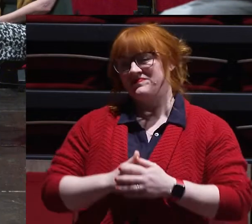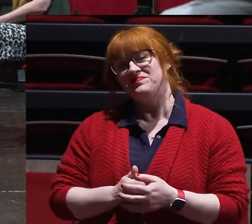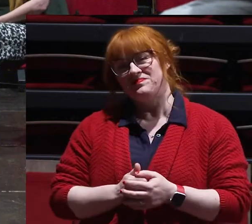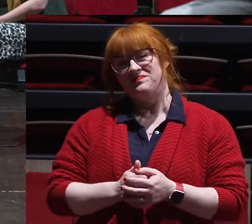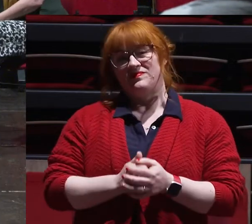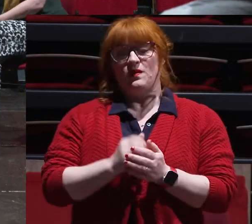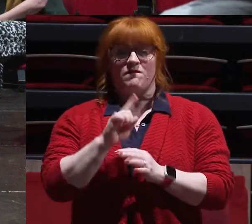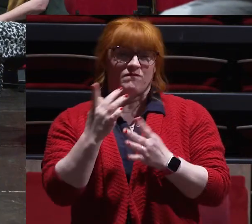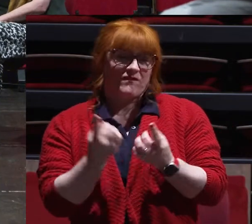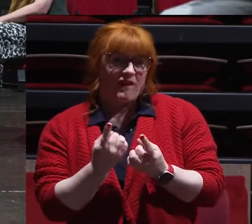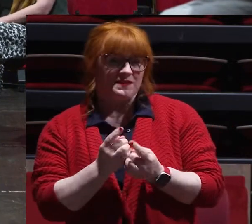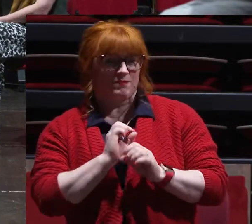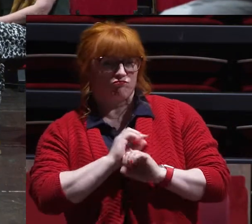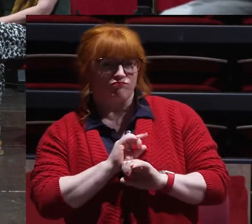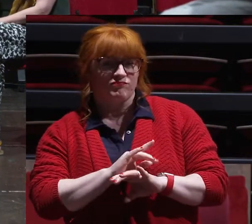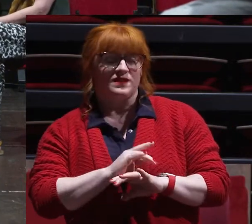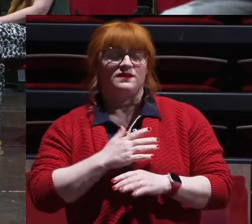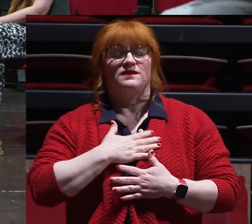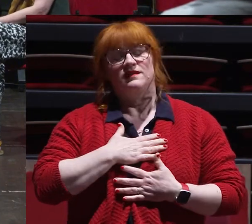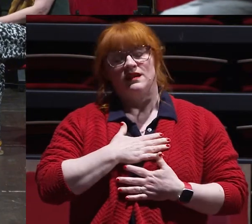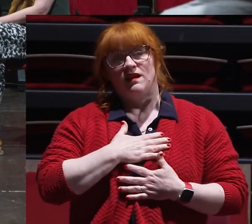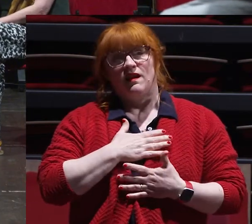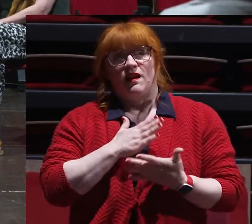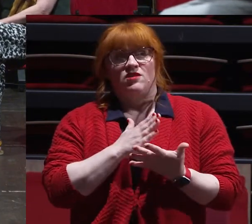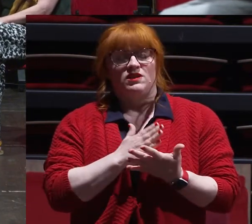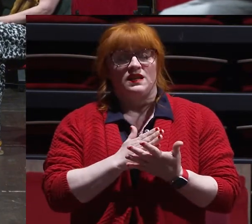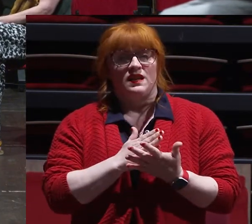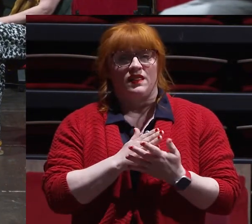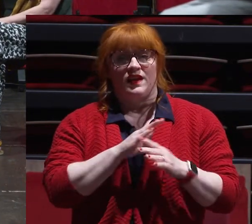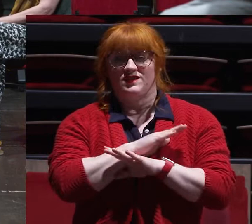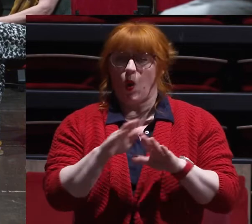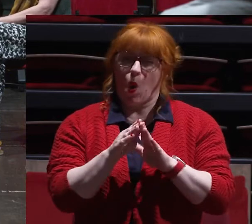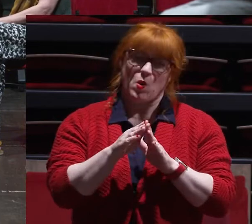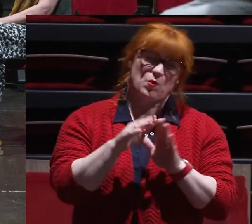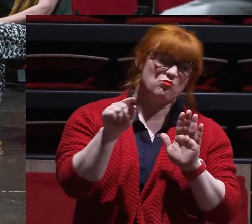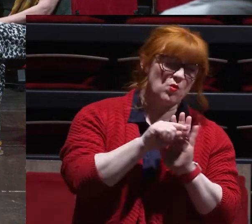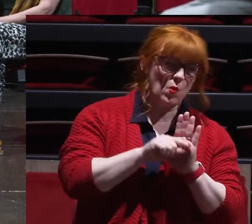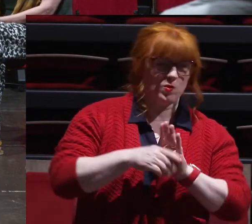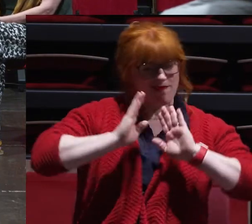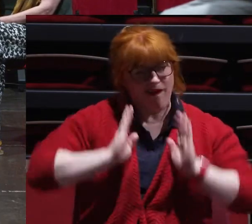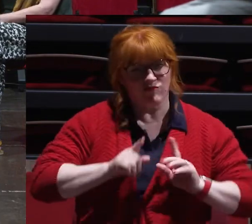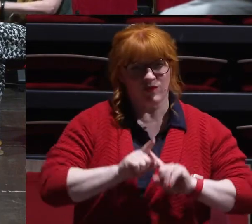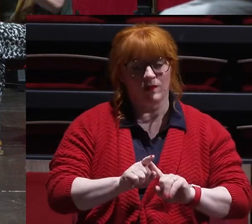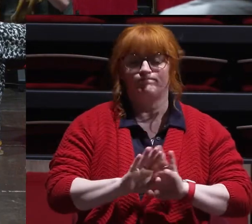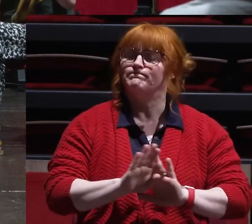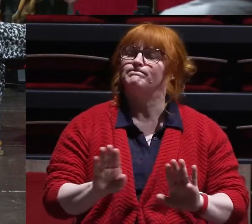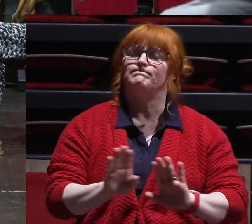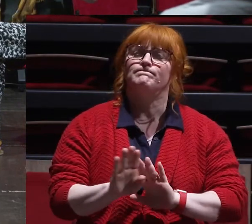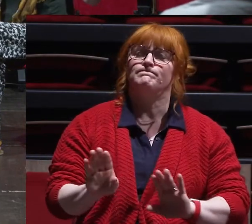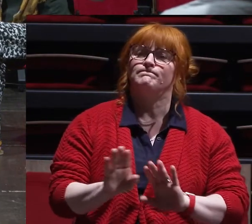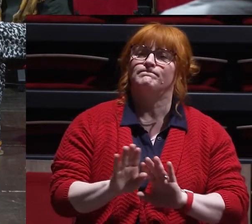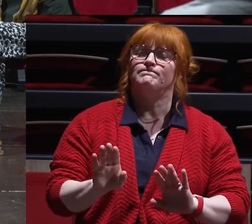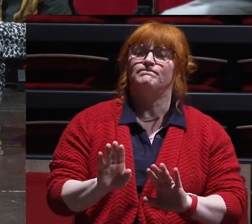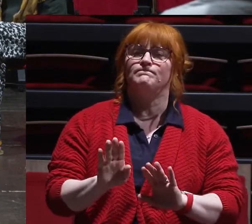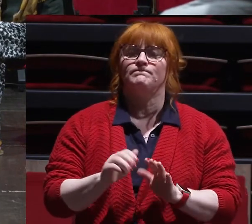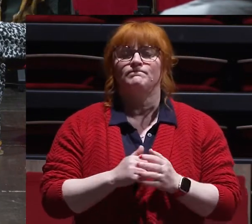So, hi everybody. The first thing I want to say is that I really don't think there are any hard and